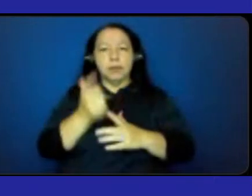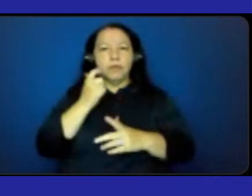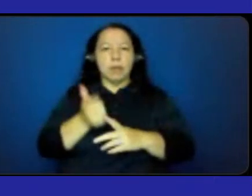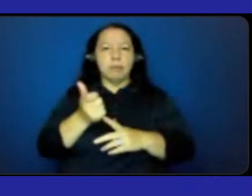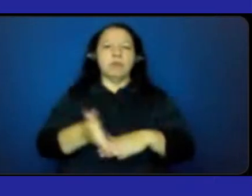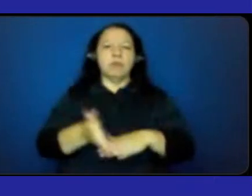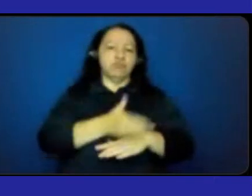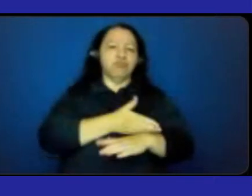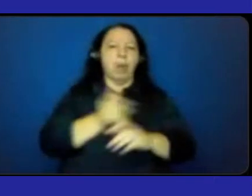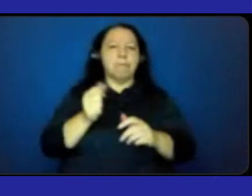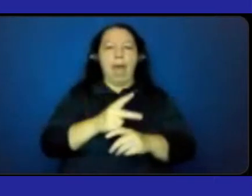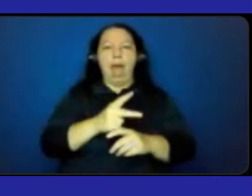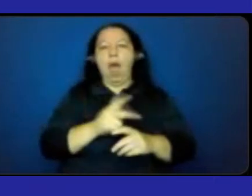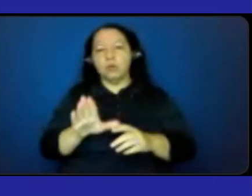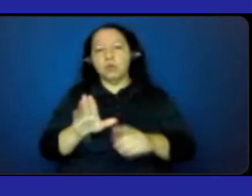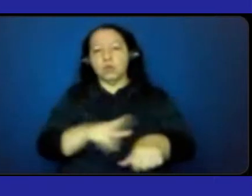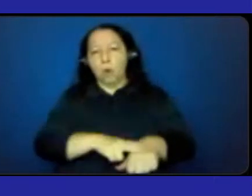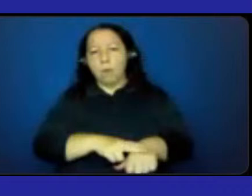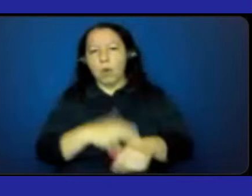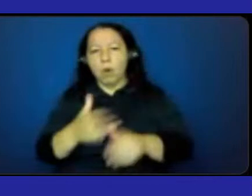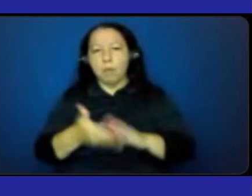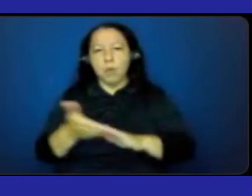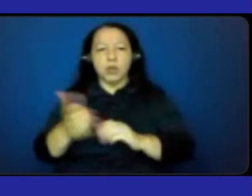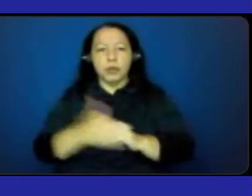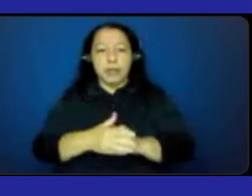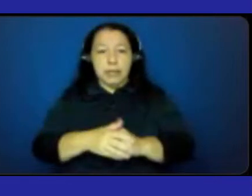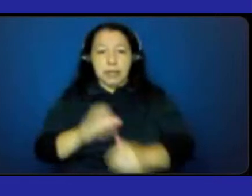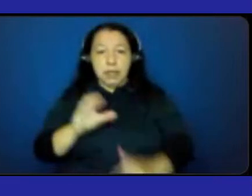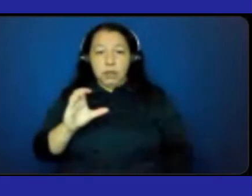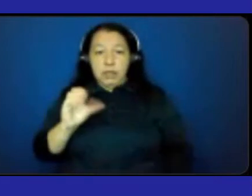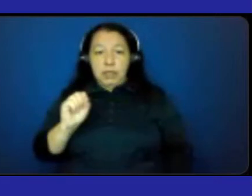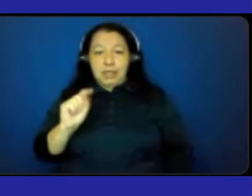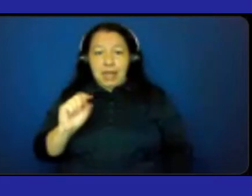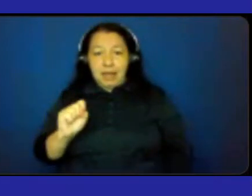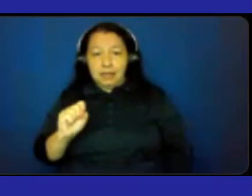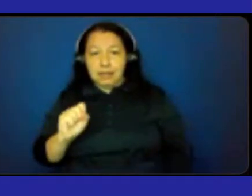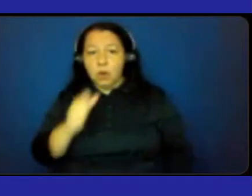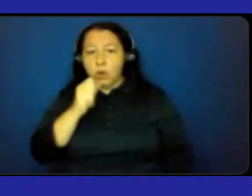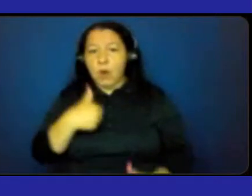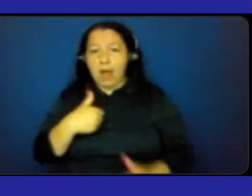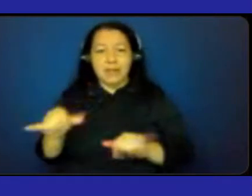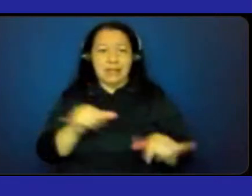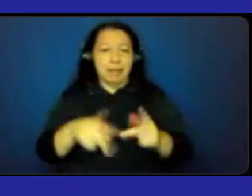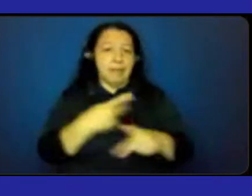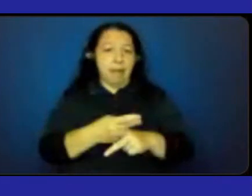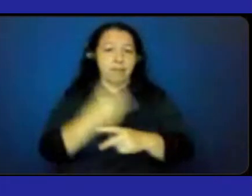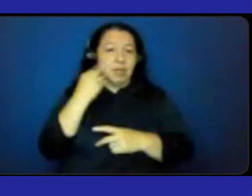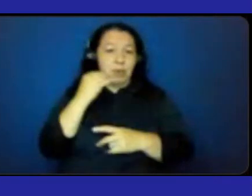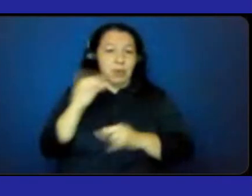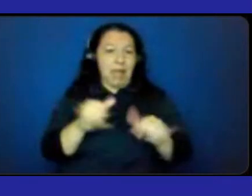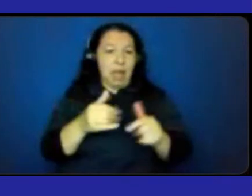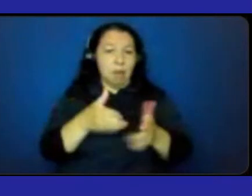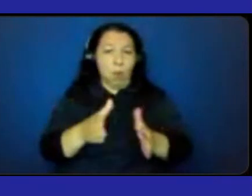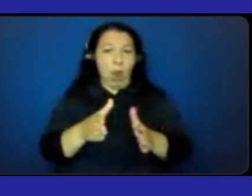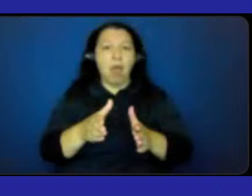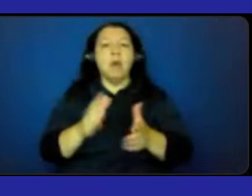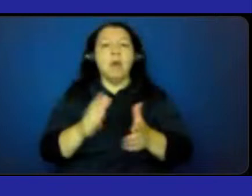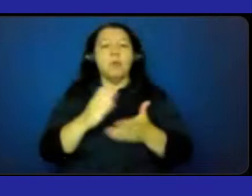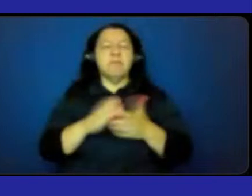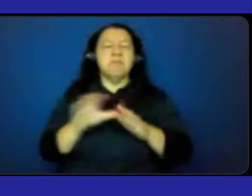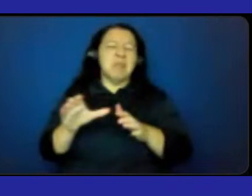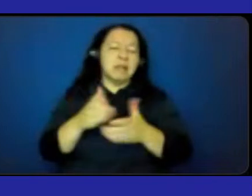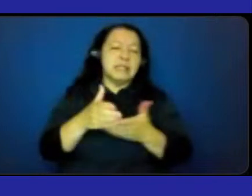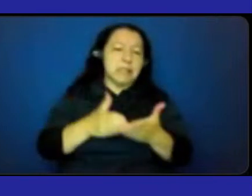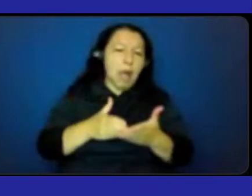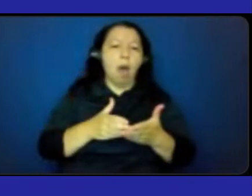CTS and Elevation, we don't have direct experience with in quite the same way. We've done some informal coordination with CTS, and they've